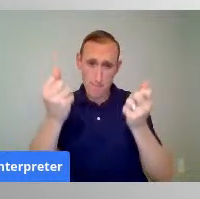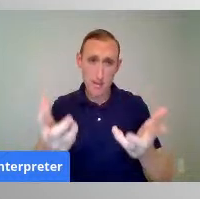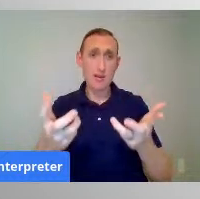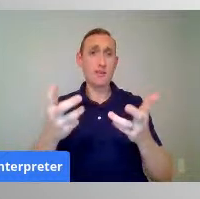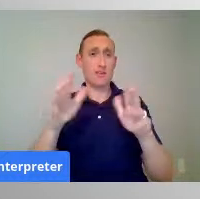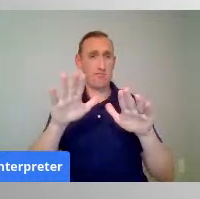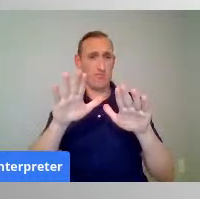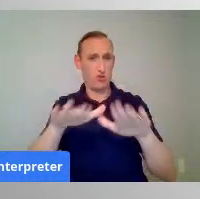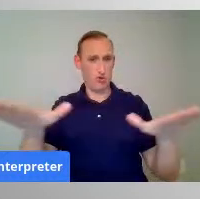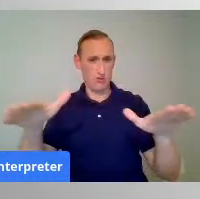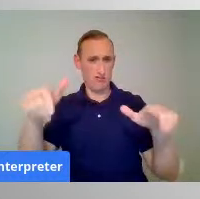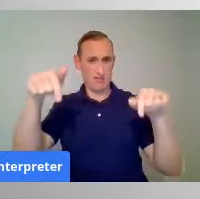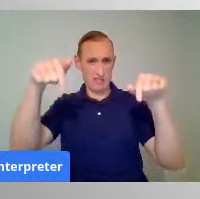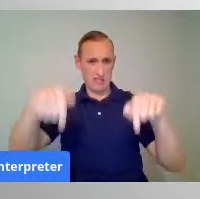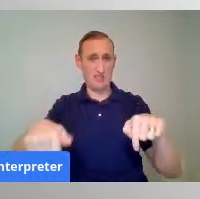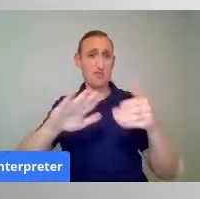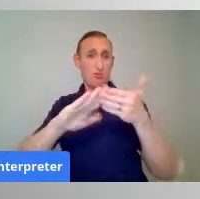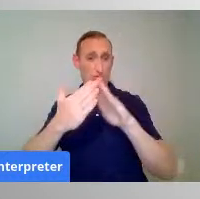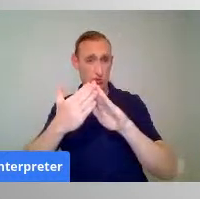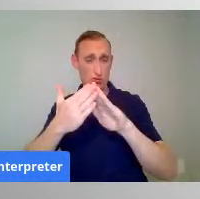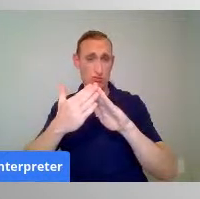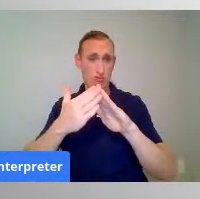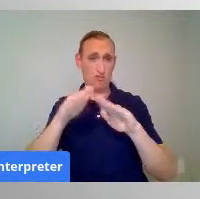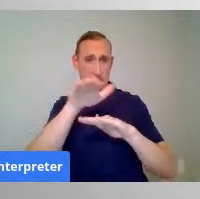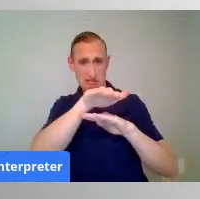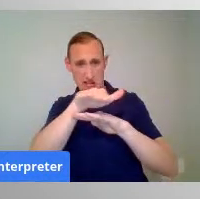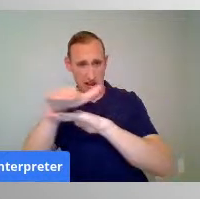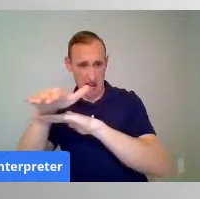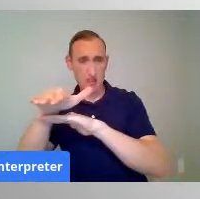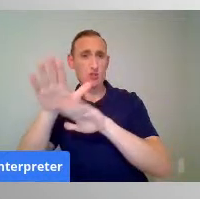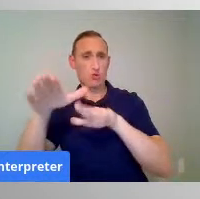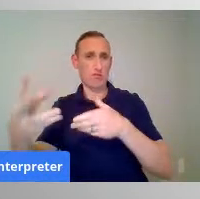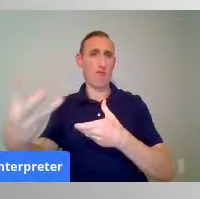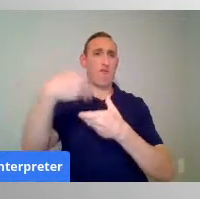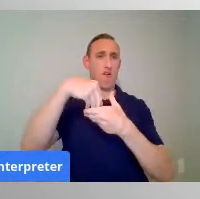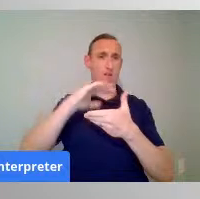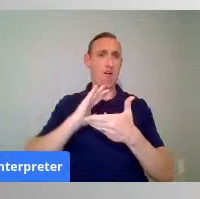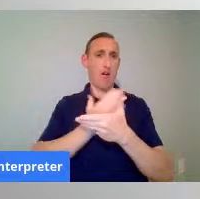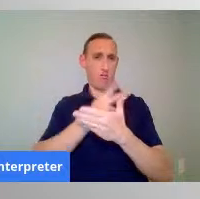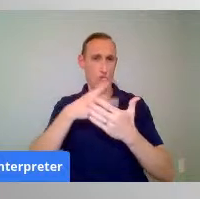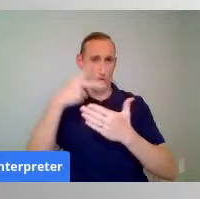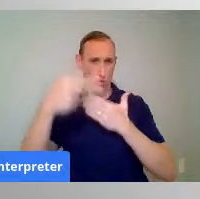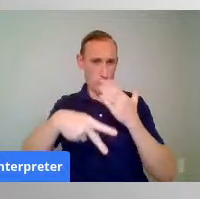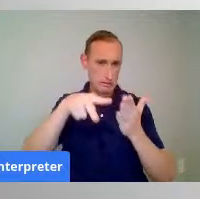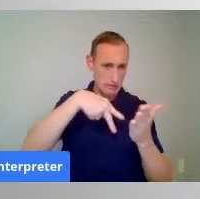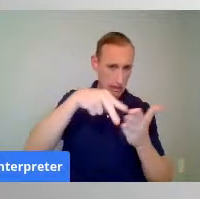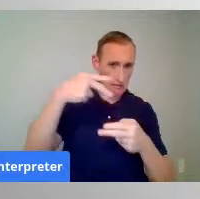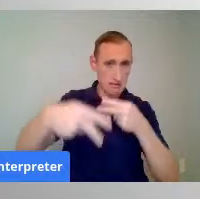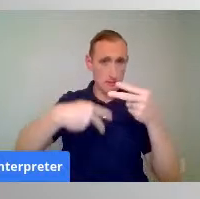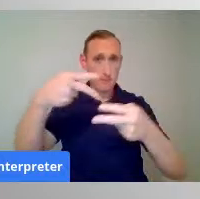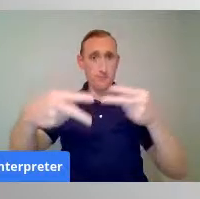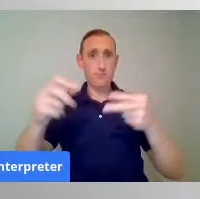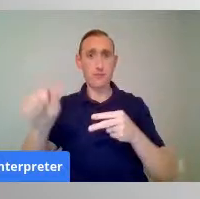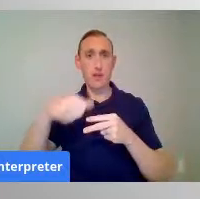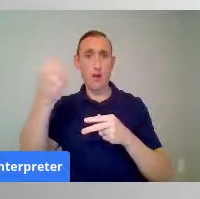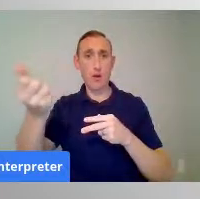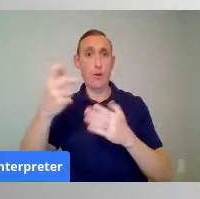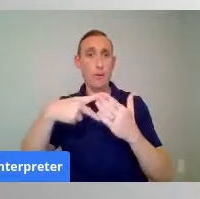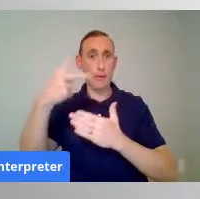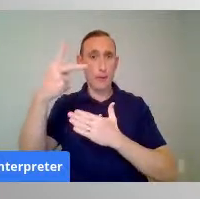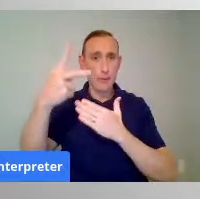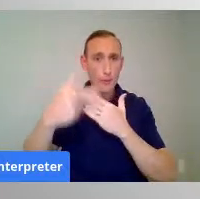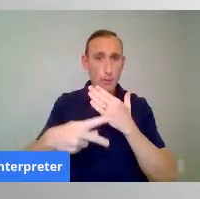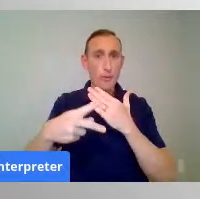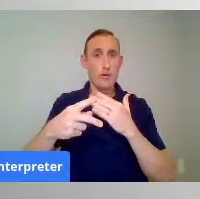And you can see those numbers. Dr. Brooks is going to talk a little bit about the new Grow It to Know It program, which has taken on